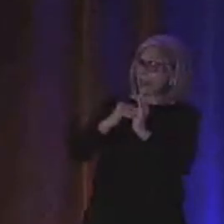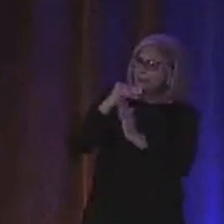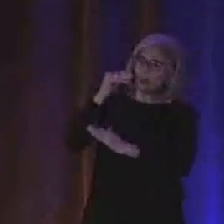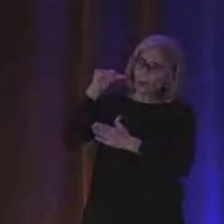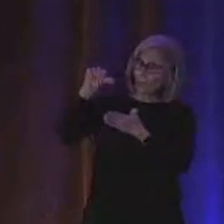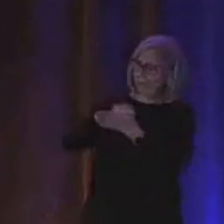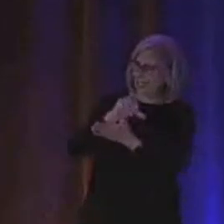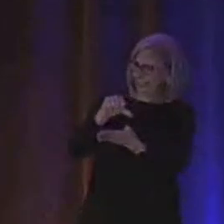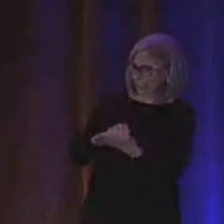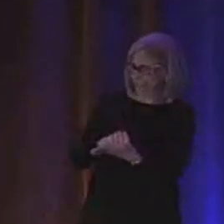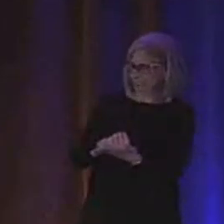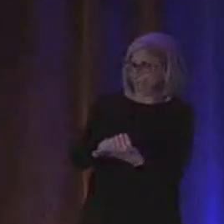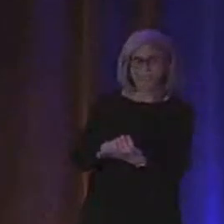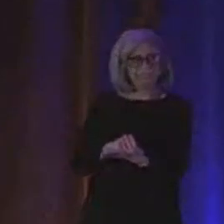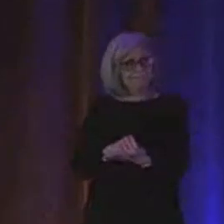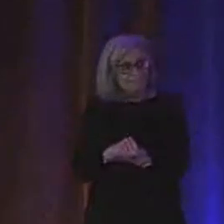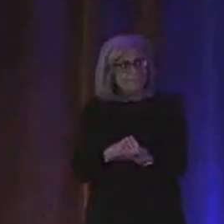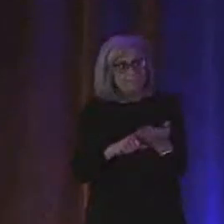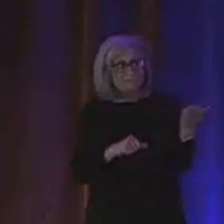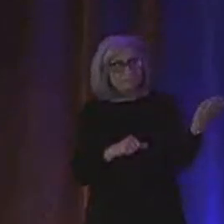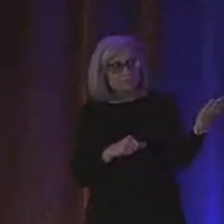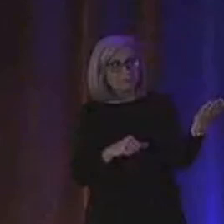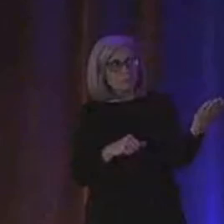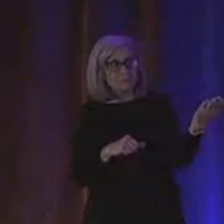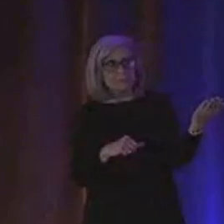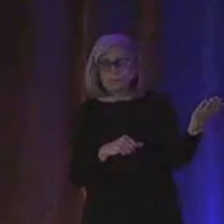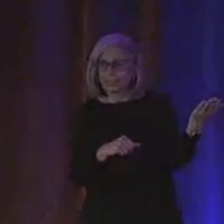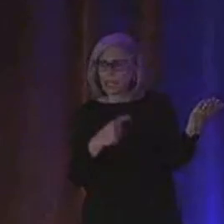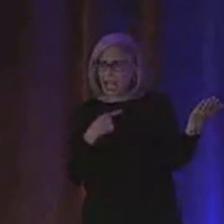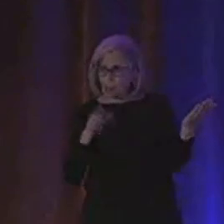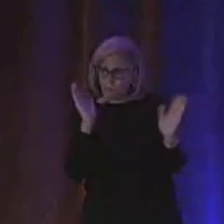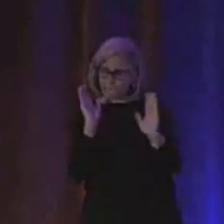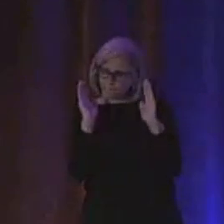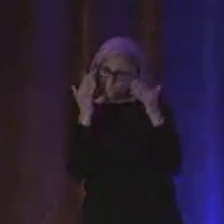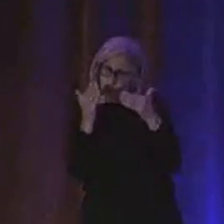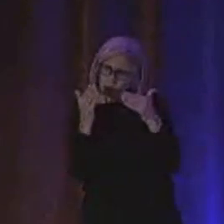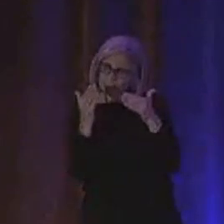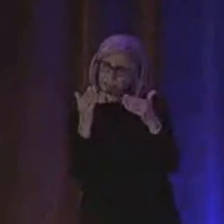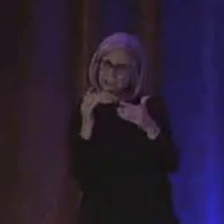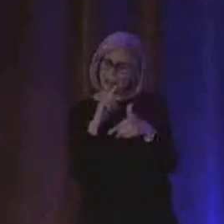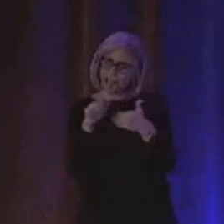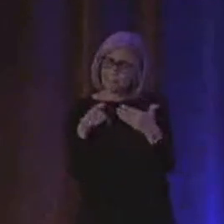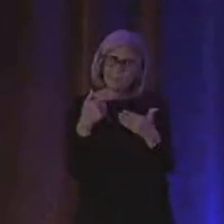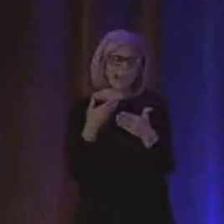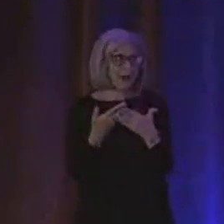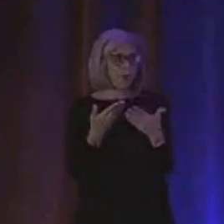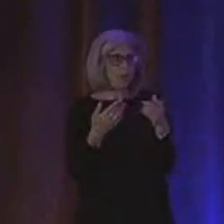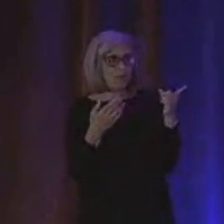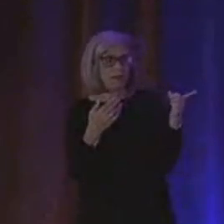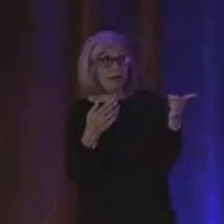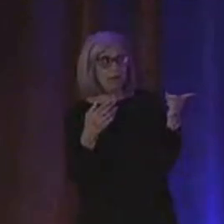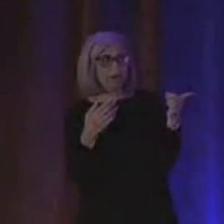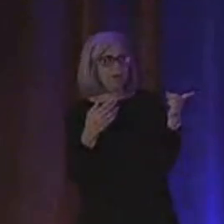homepages, and I'm going to focus on the